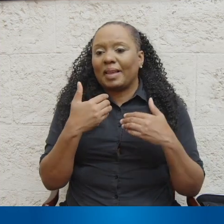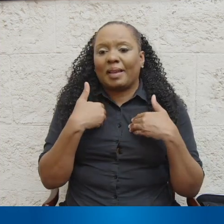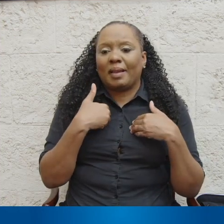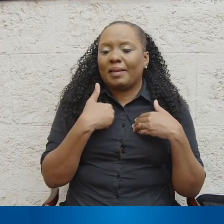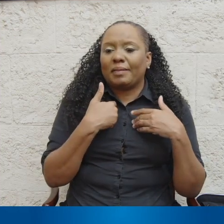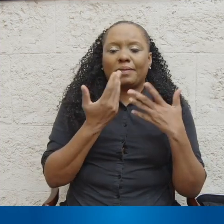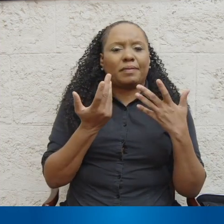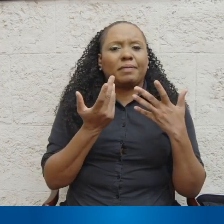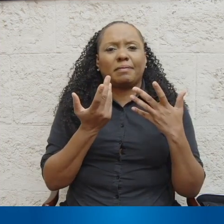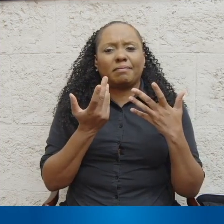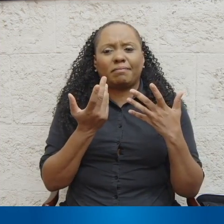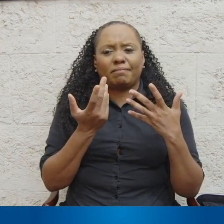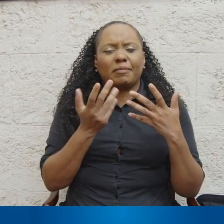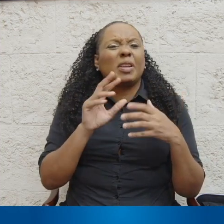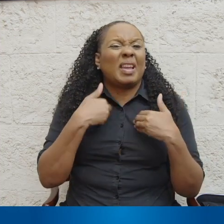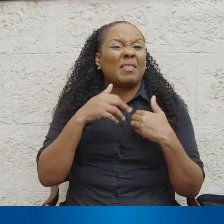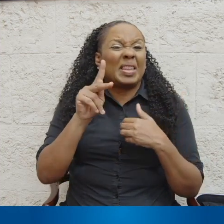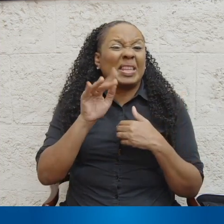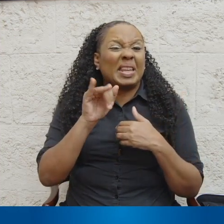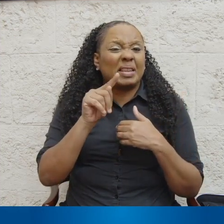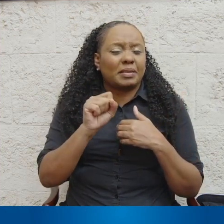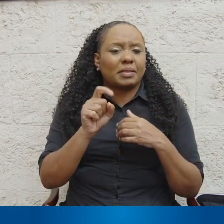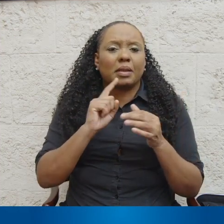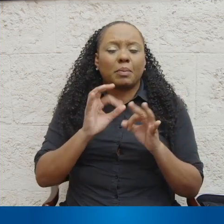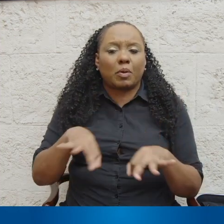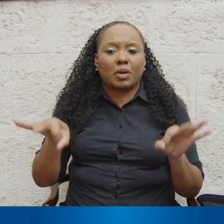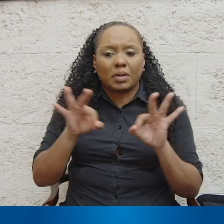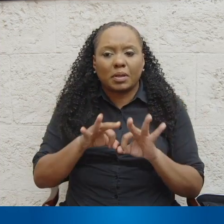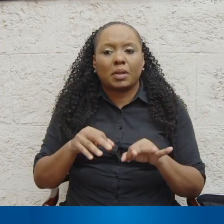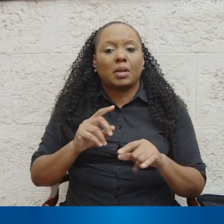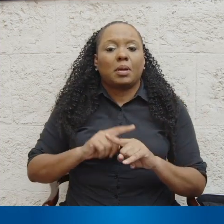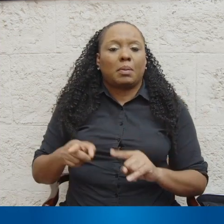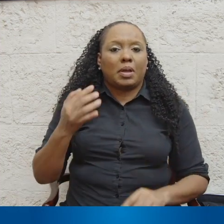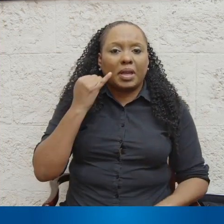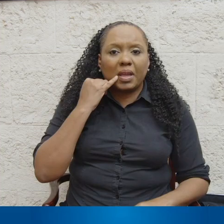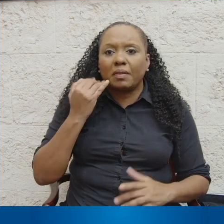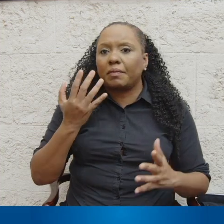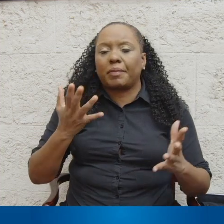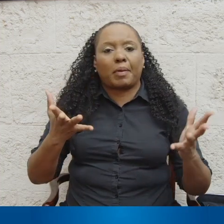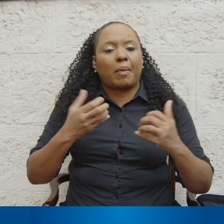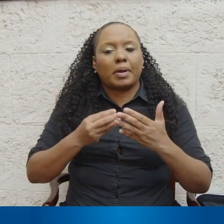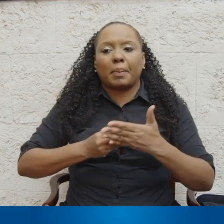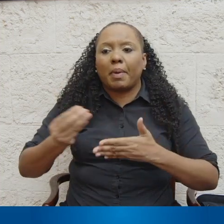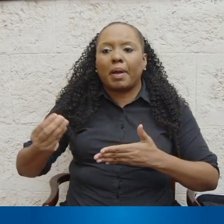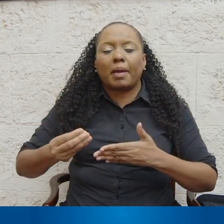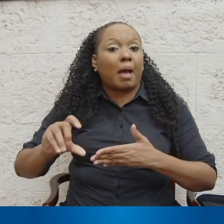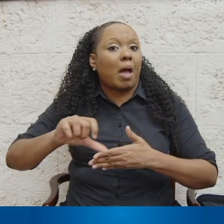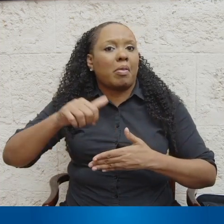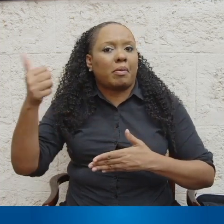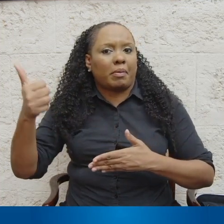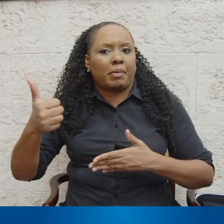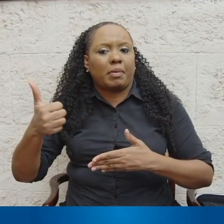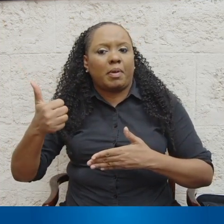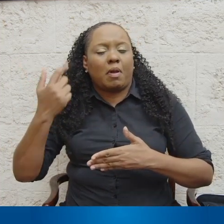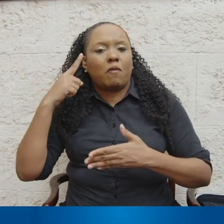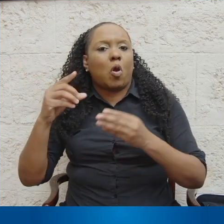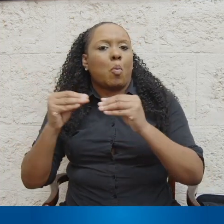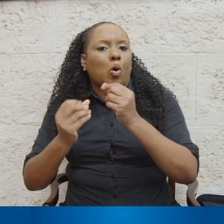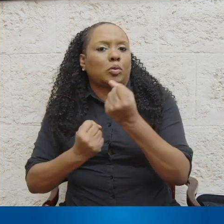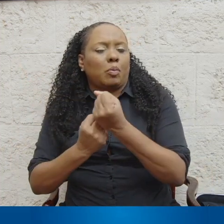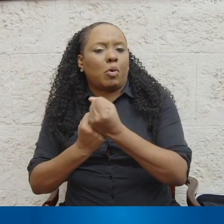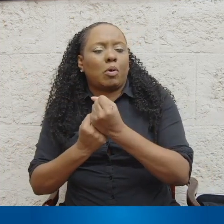position to put in on most of your rafters. The more you put on is the better position your house is to withstand a weather event.